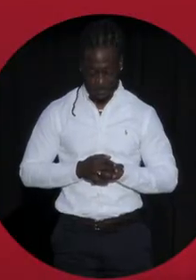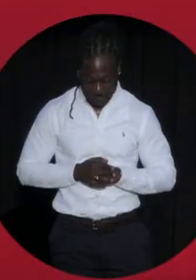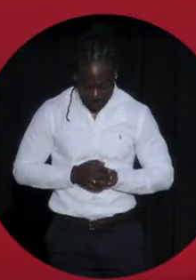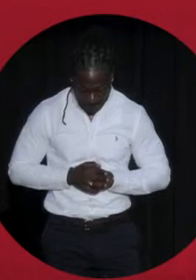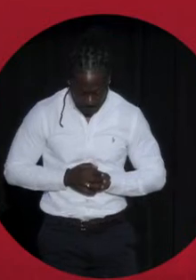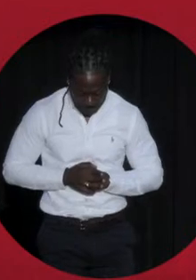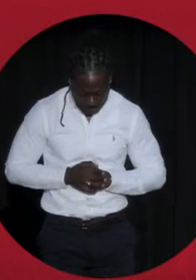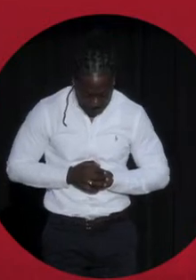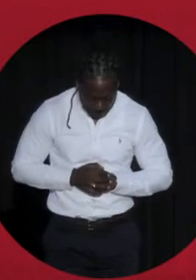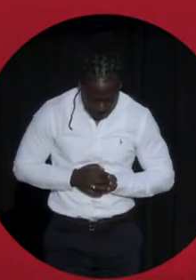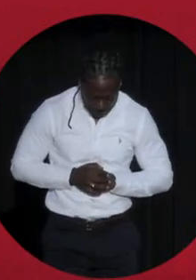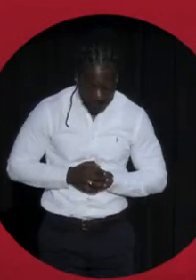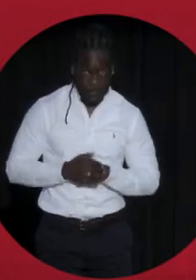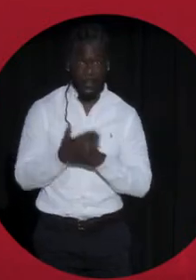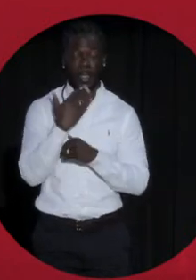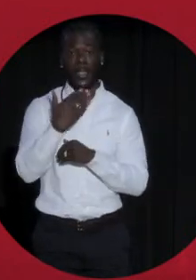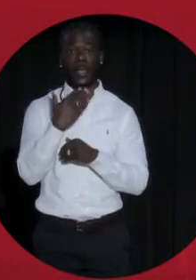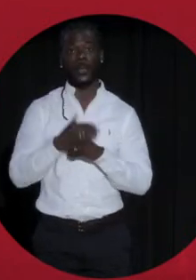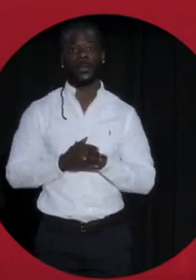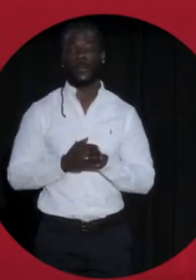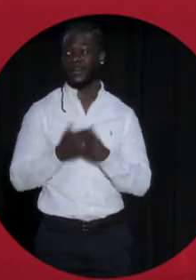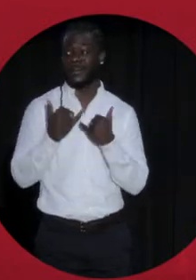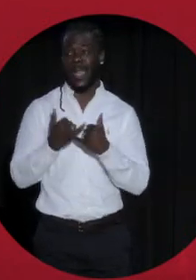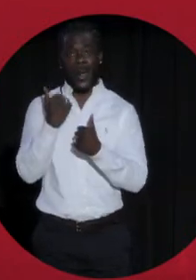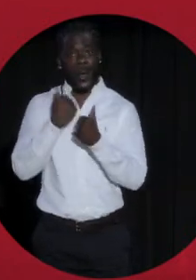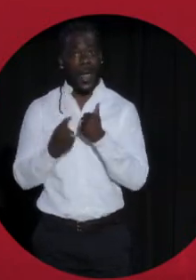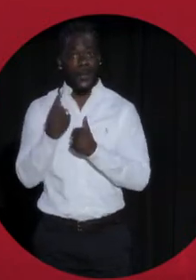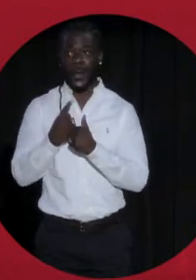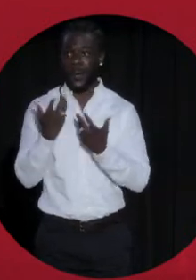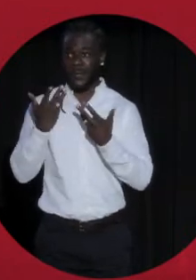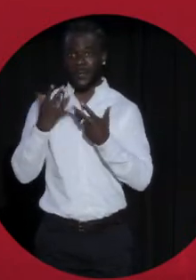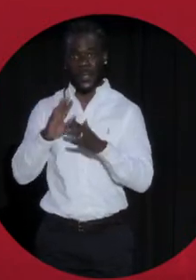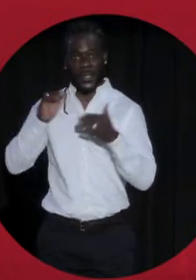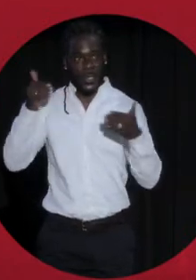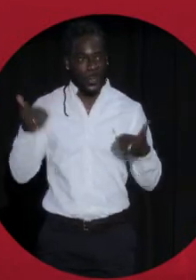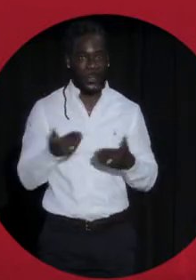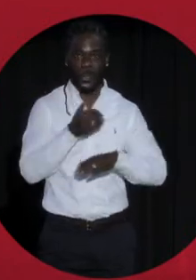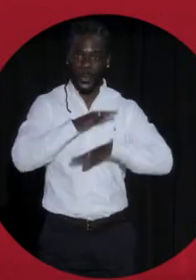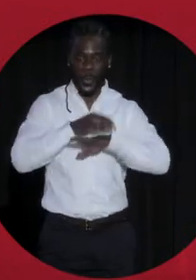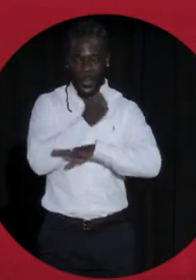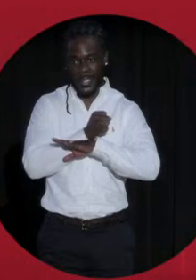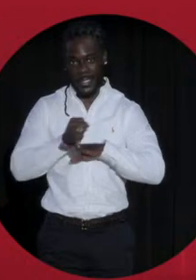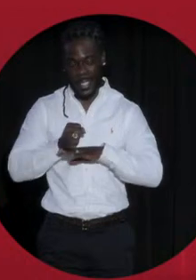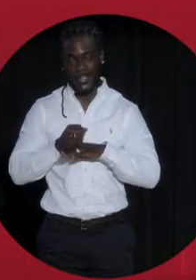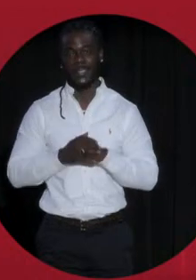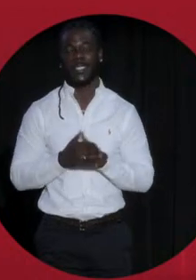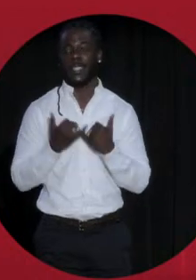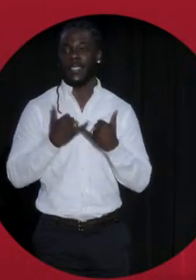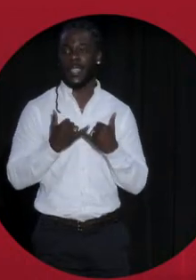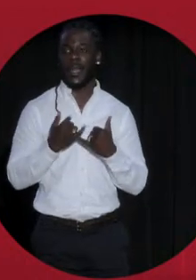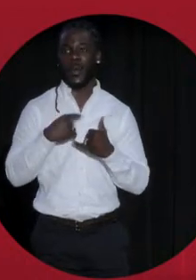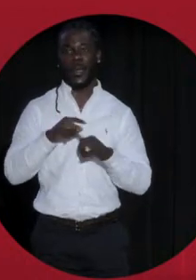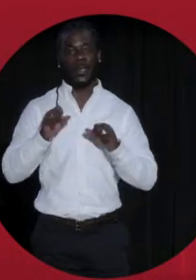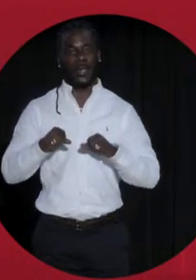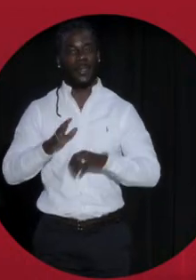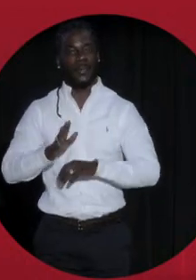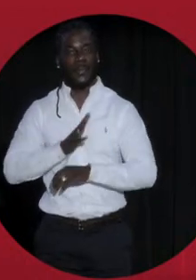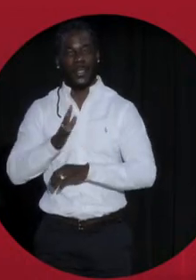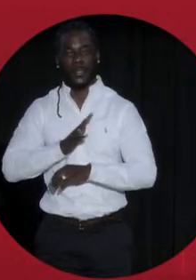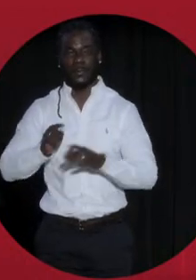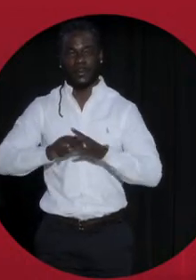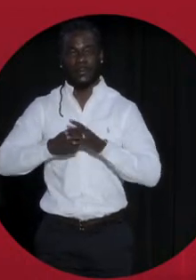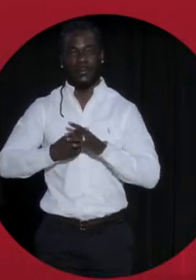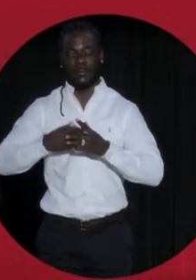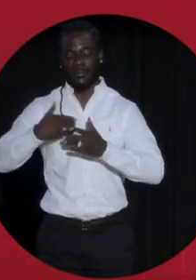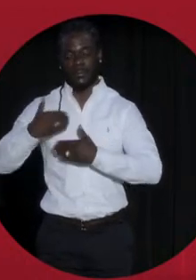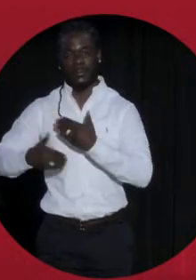Thank you. Now that everyone has graced the stage and been formally introduced, we shall officially begin